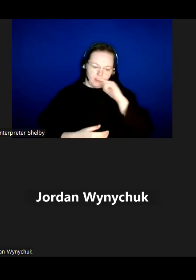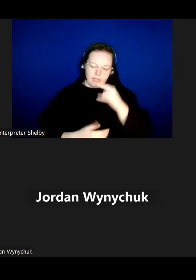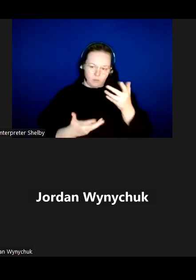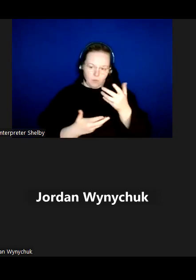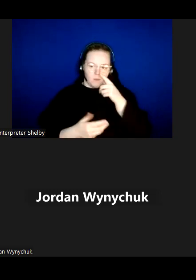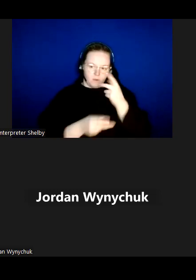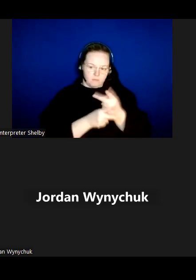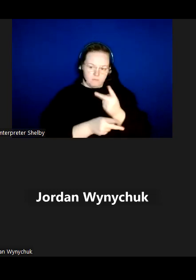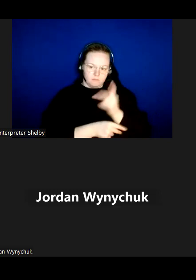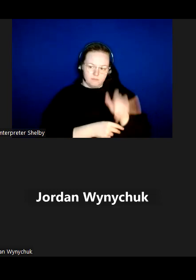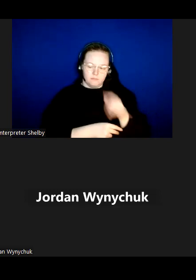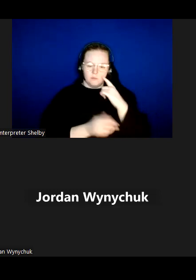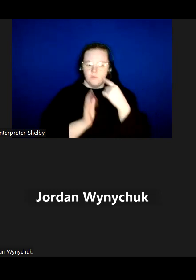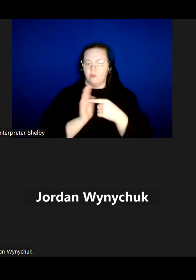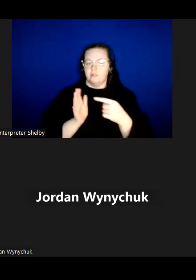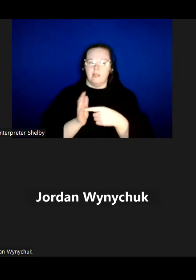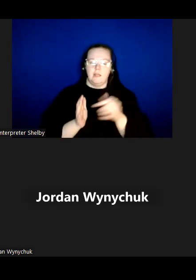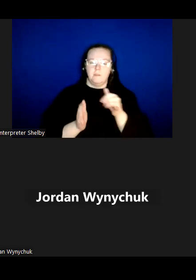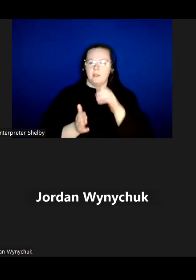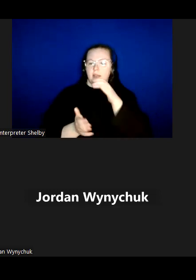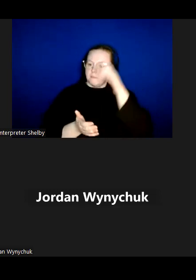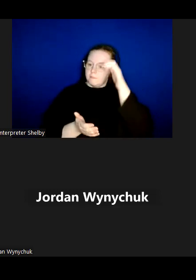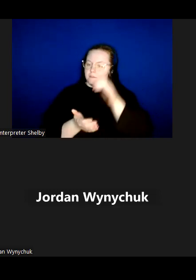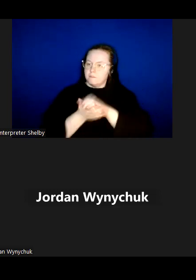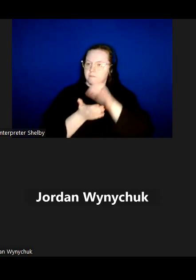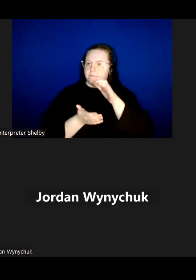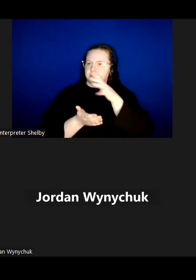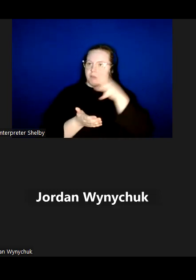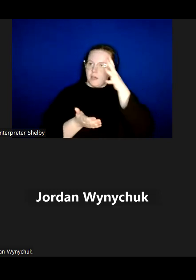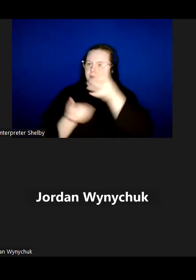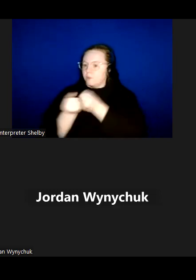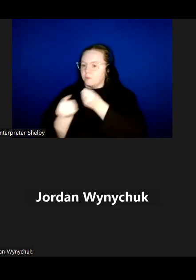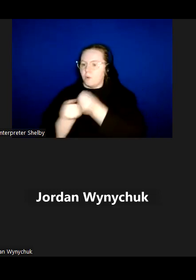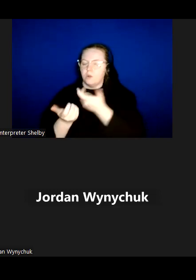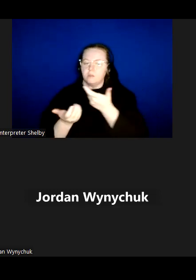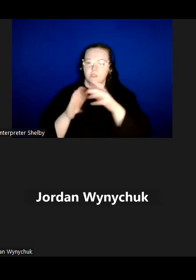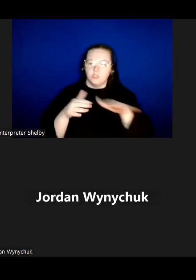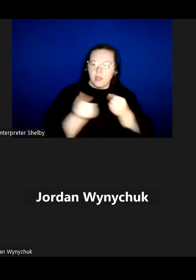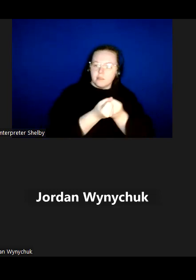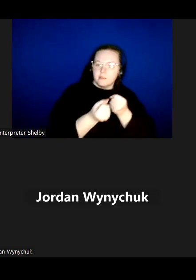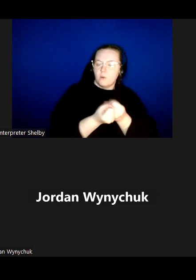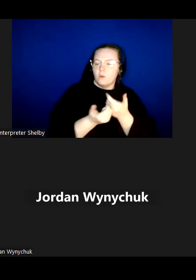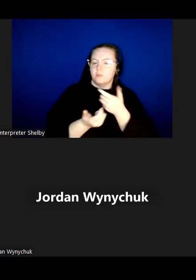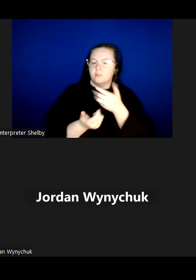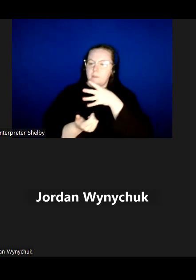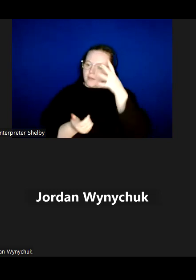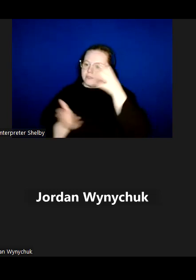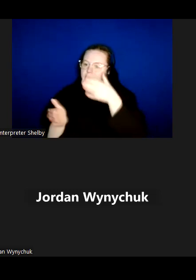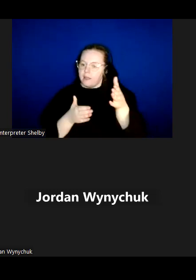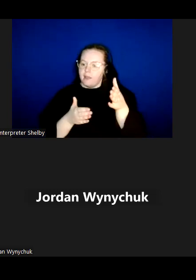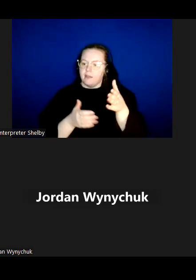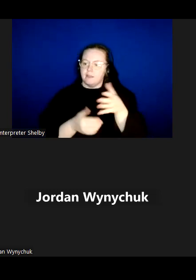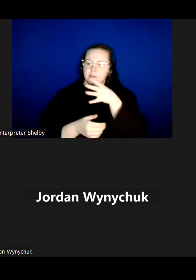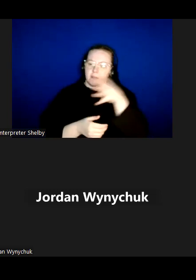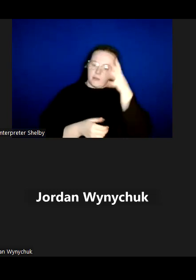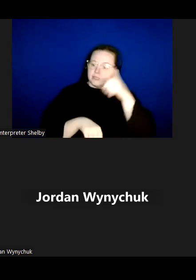that, we're talking about things like spousal support and parenting plans and child support and parenting plans and parenting time